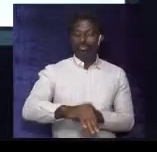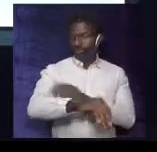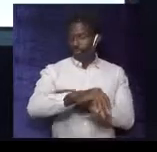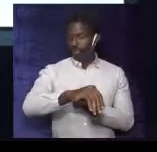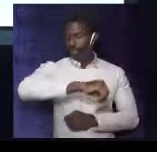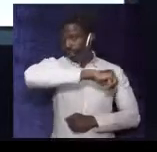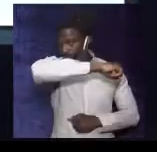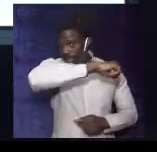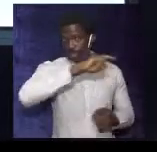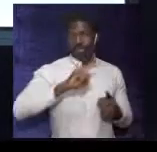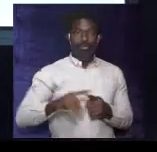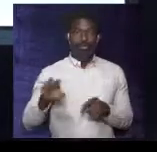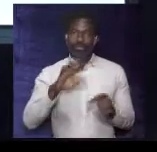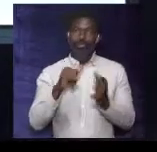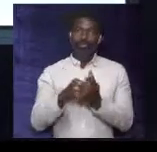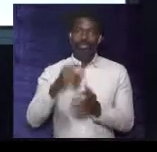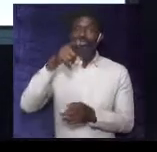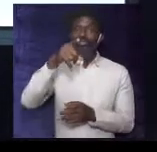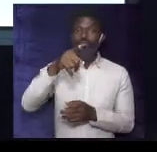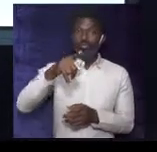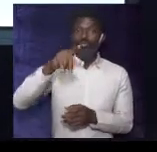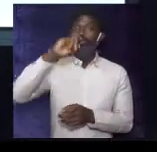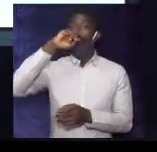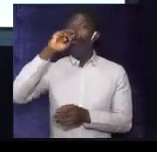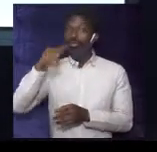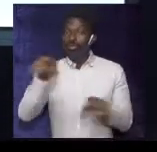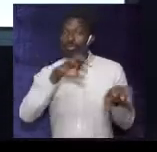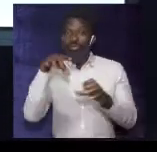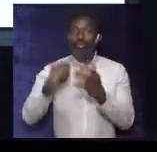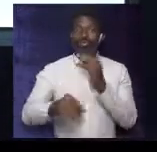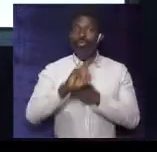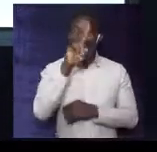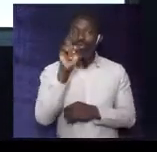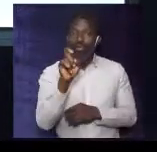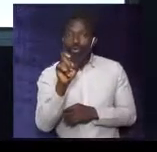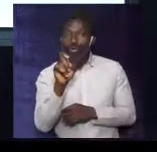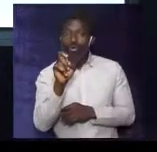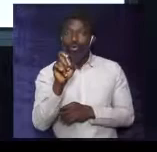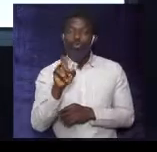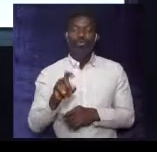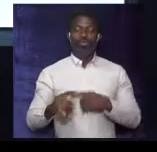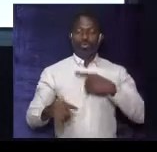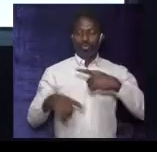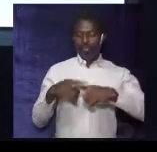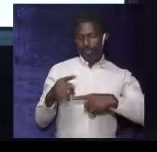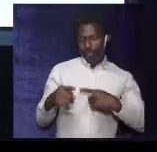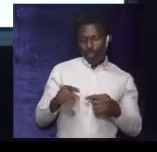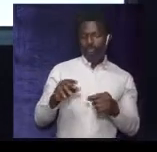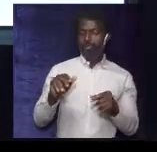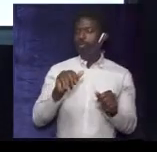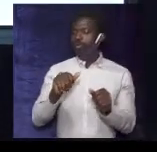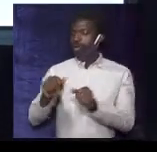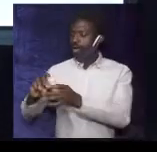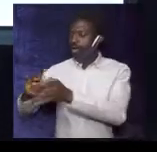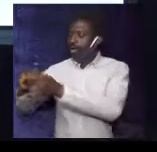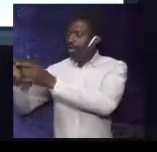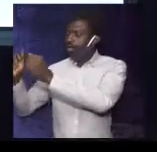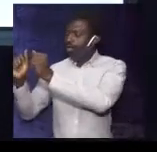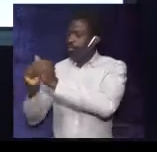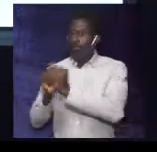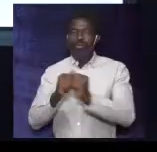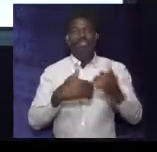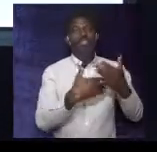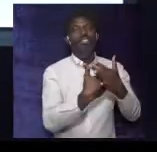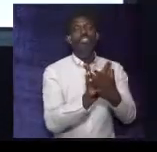new rules and regulations in the state. So you must do what? Use a phrasal verb for that. You must go